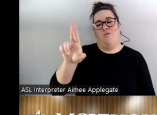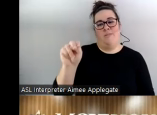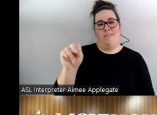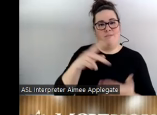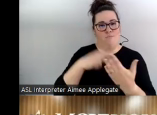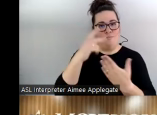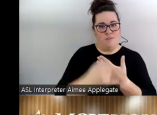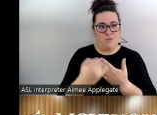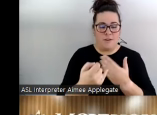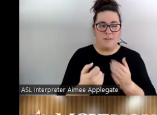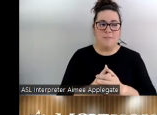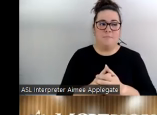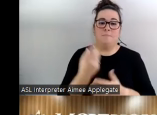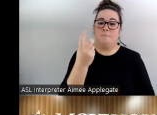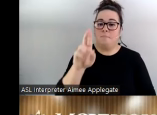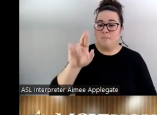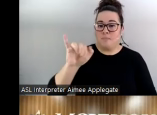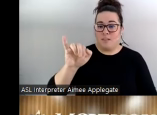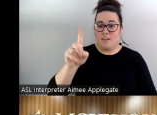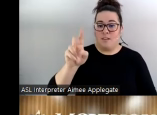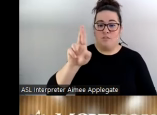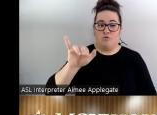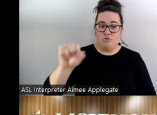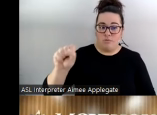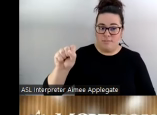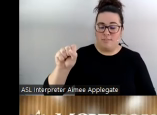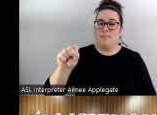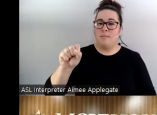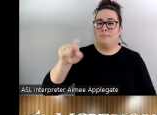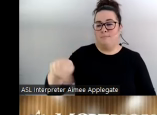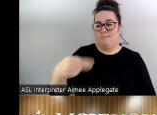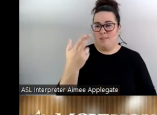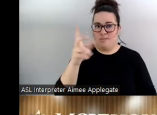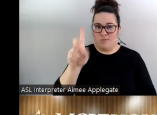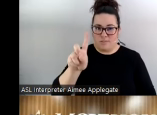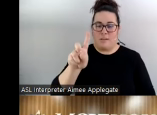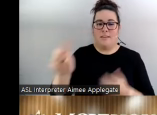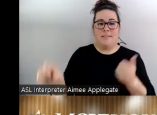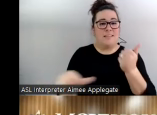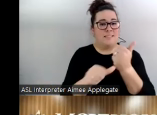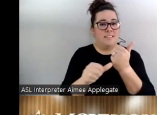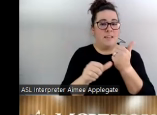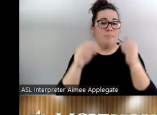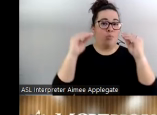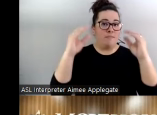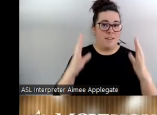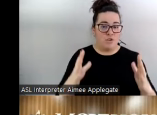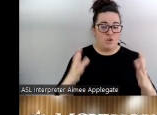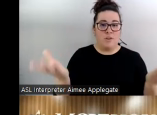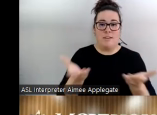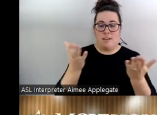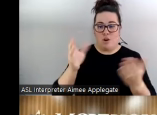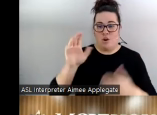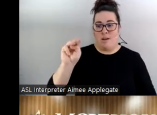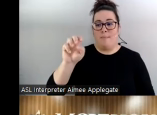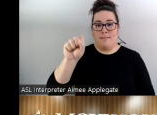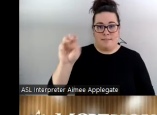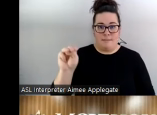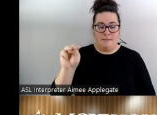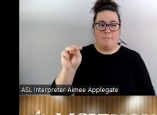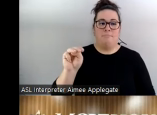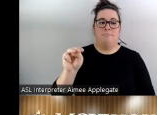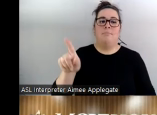Dr. Idris, PhD, is assistant professor here at MSM. He also serves as the associate director